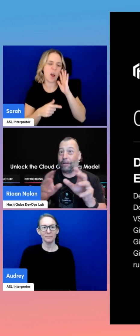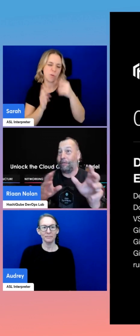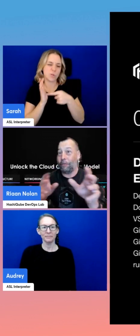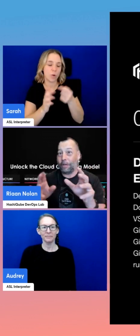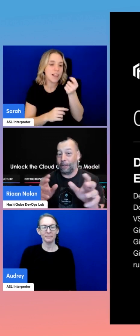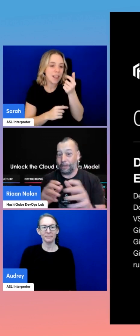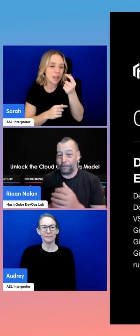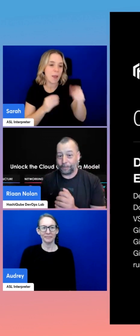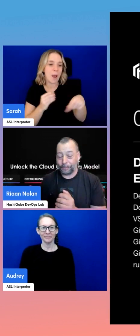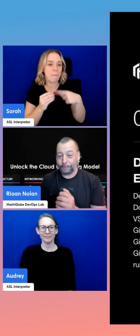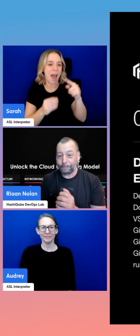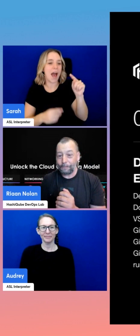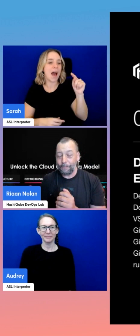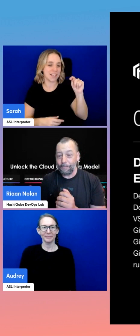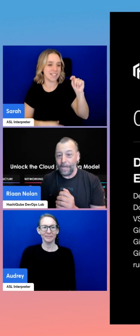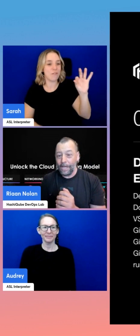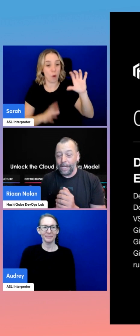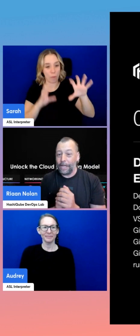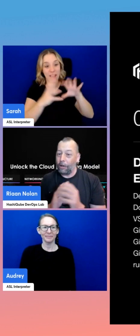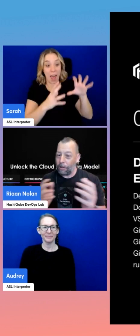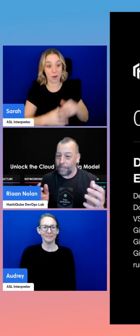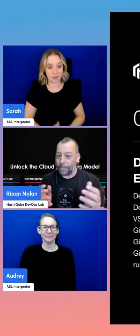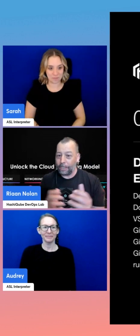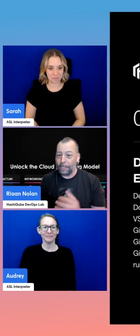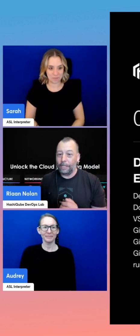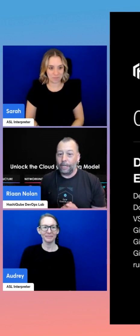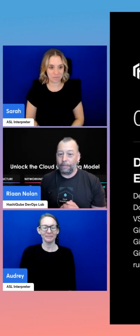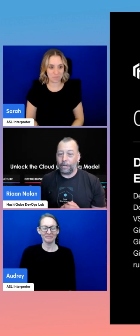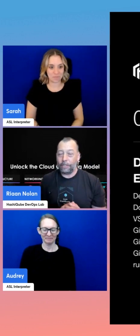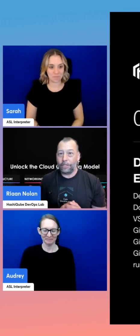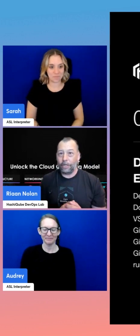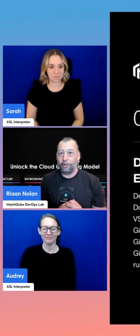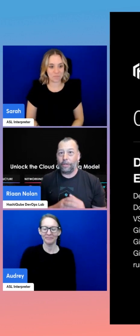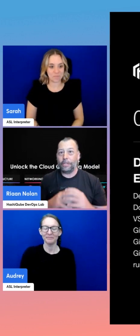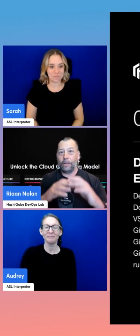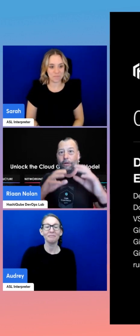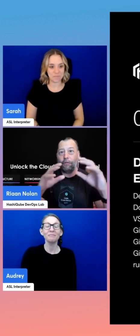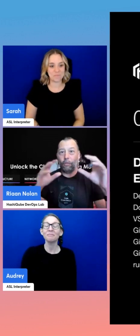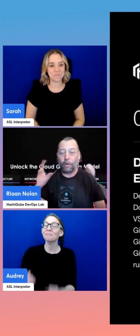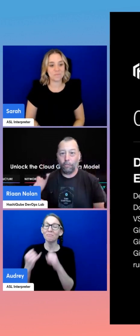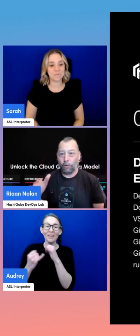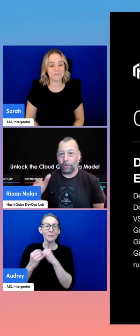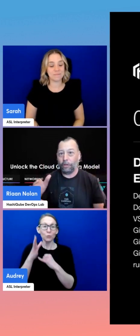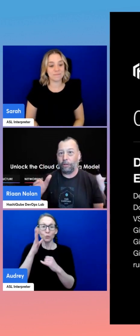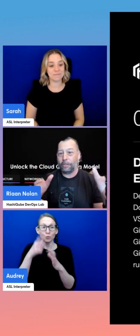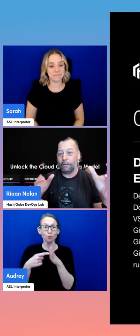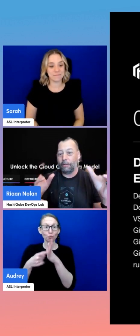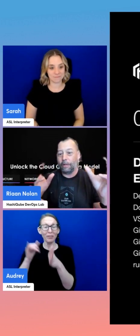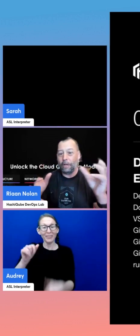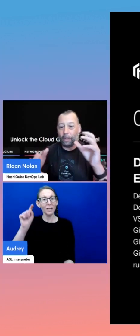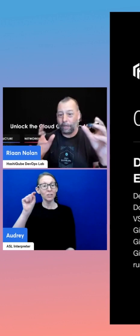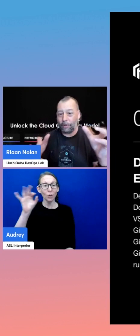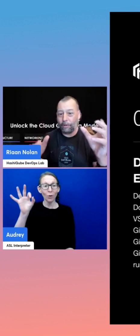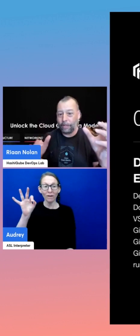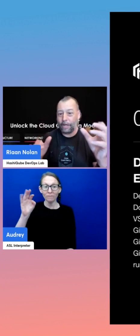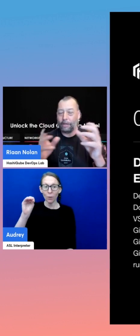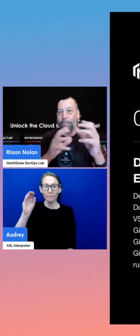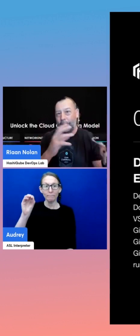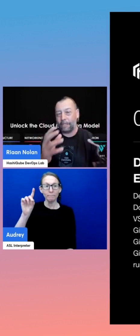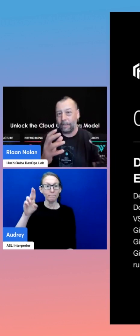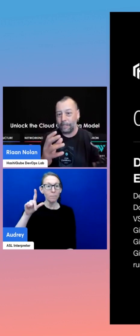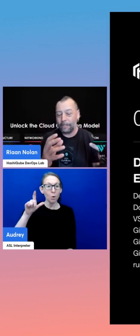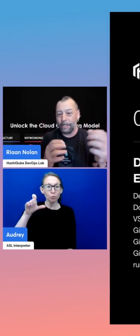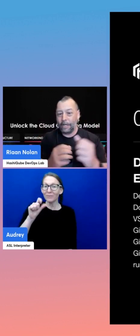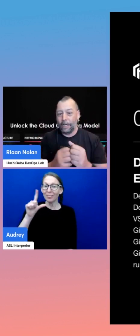about Terraform Cloud. Then lastly, I'm going to show you this Terraform modules, library,